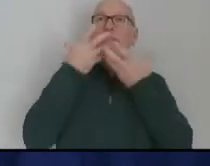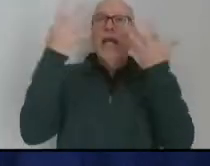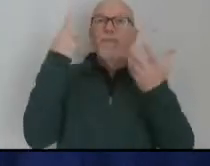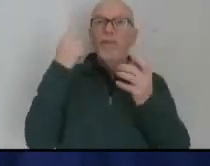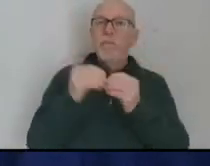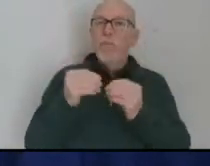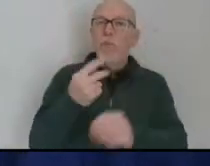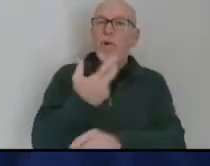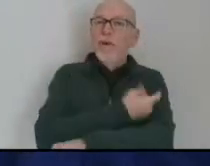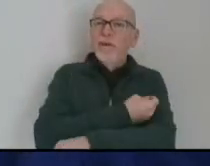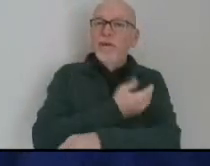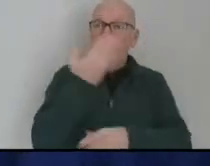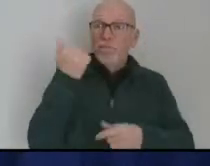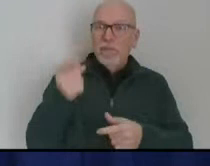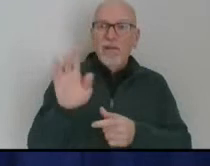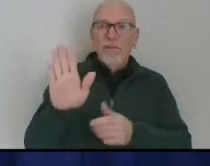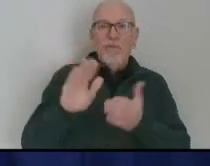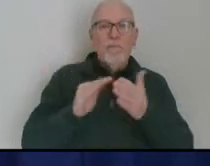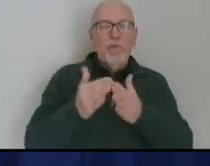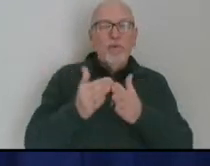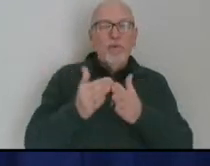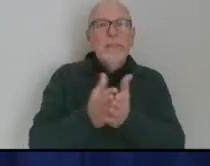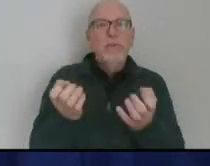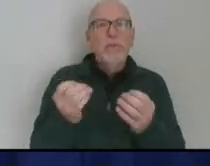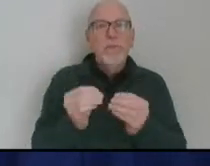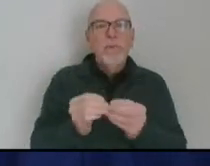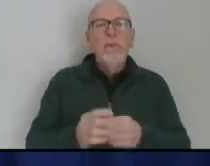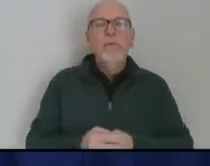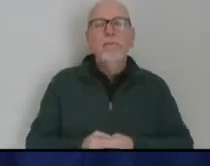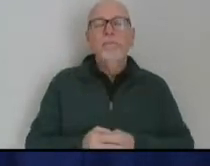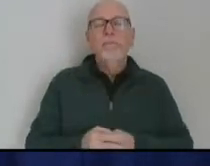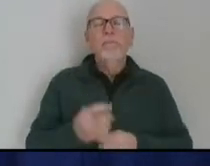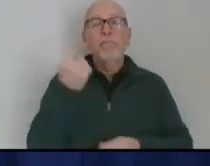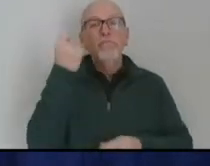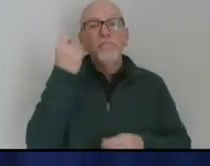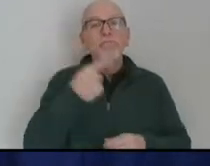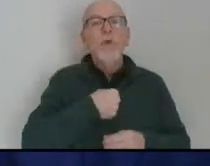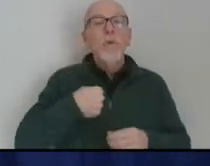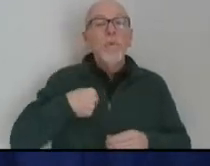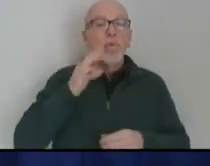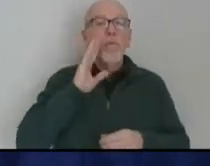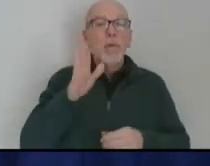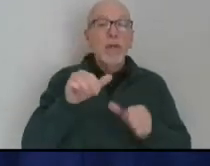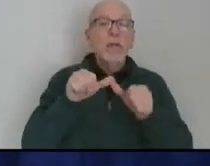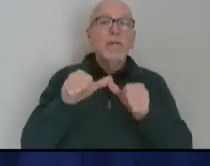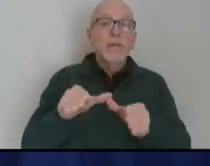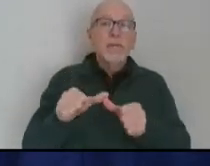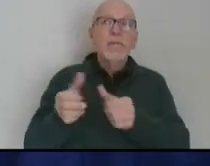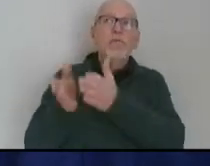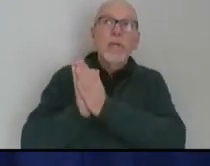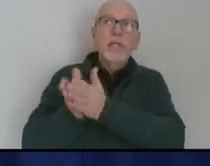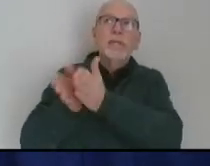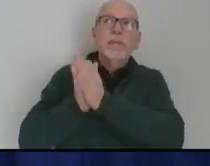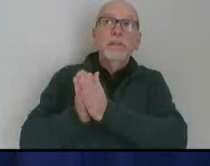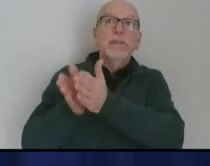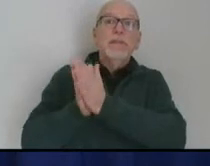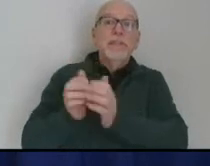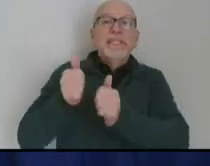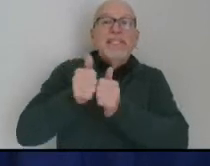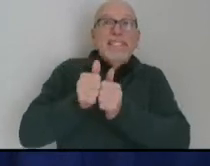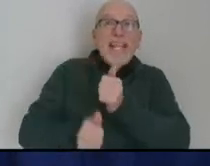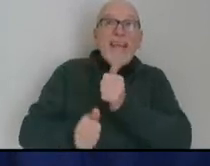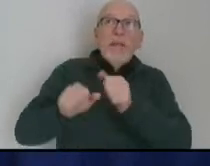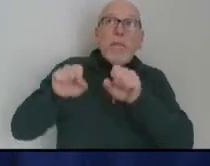of the interest in their communities. Rest assured that we will continue to request every single dose that